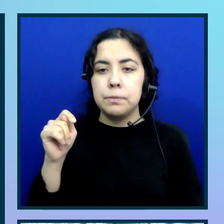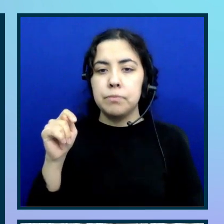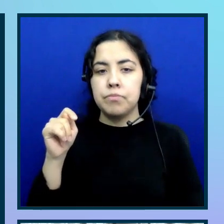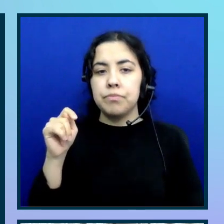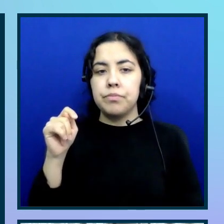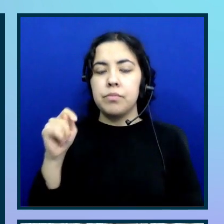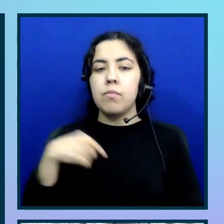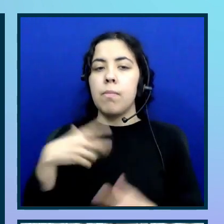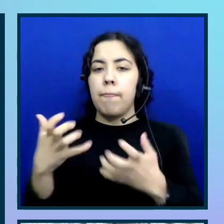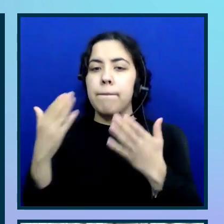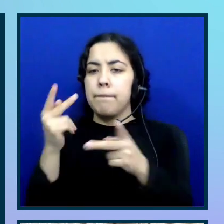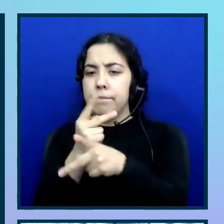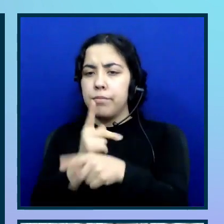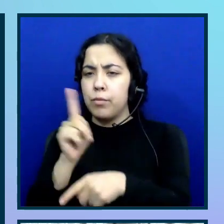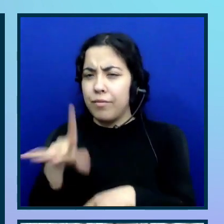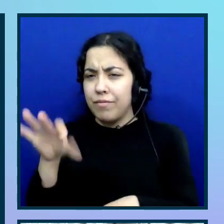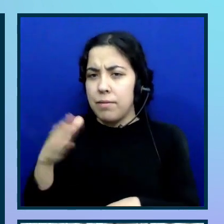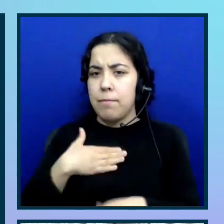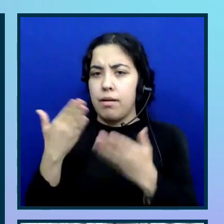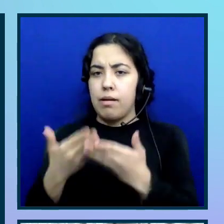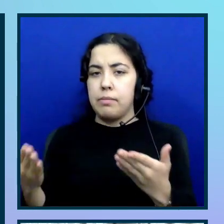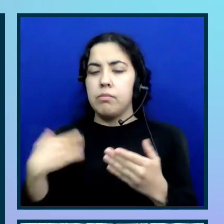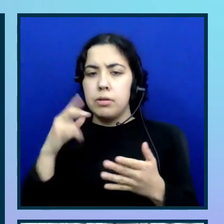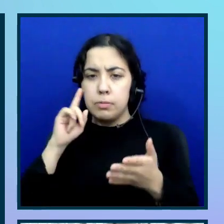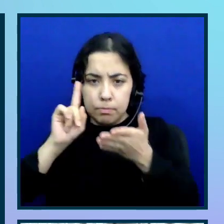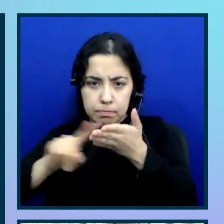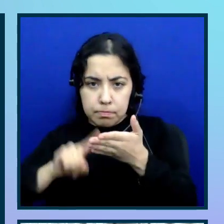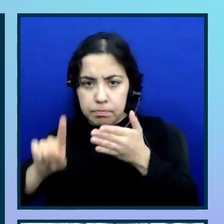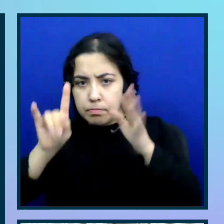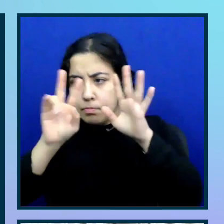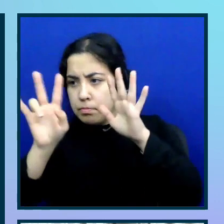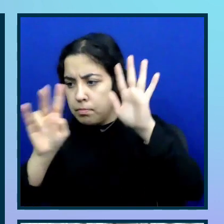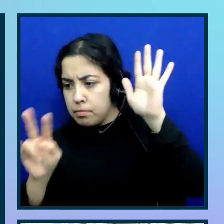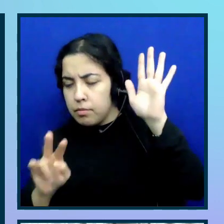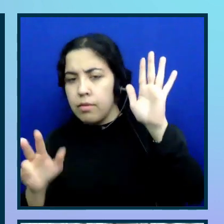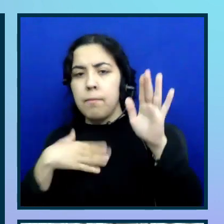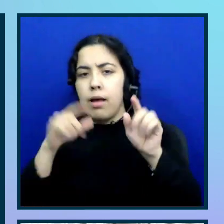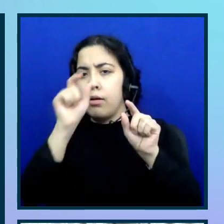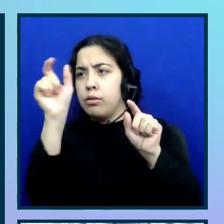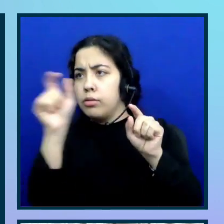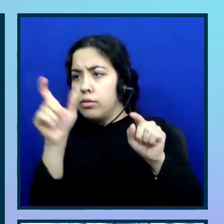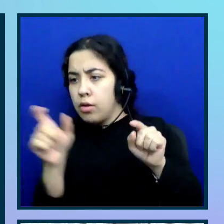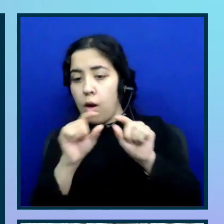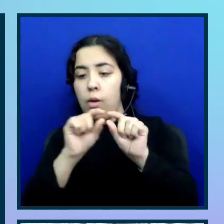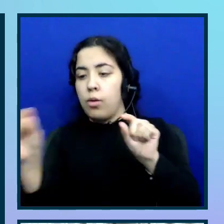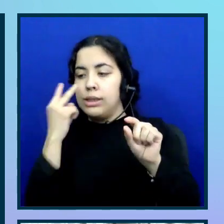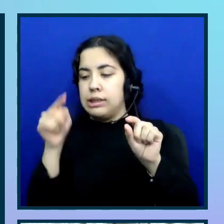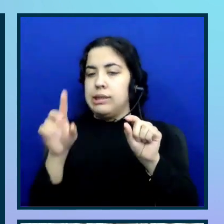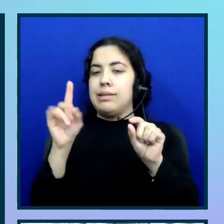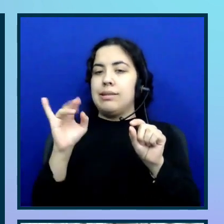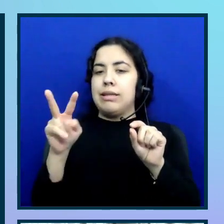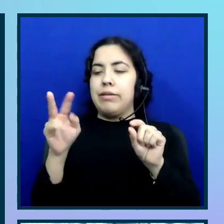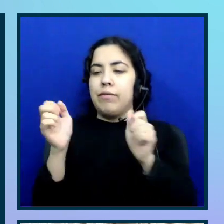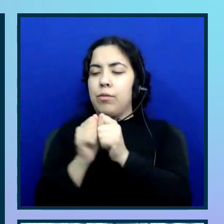So I want to figure out where this element is. I can inspect it, go directly to that element and see, oh, this is a div with a class